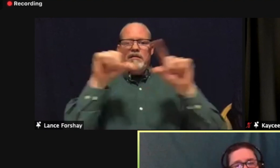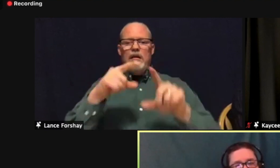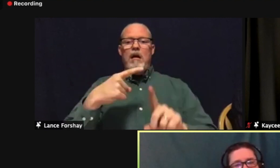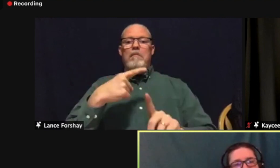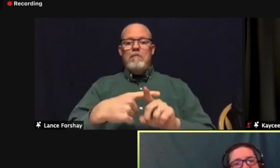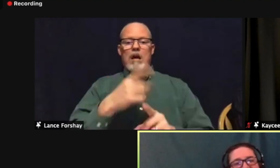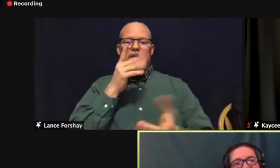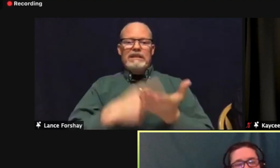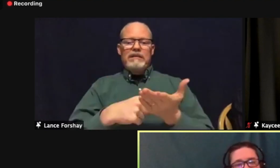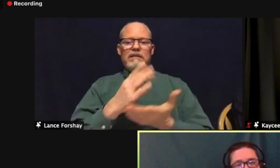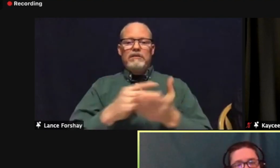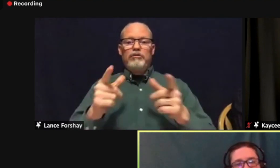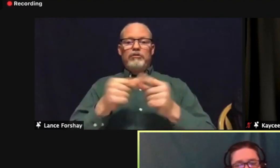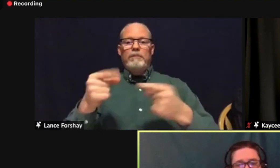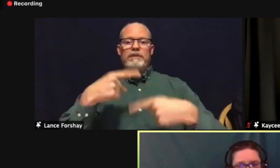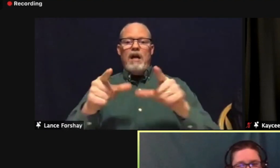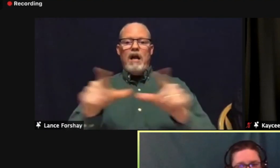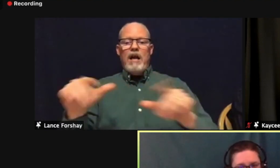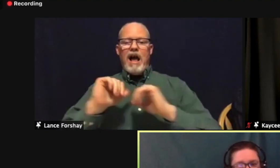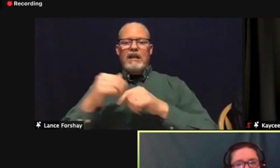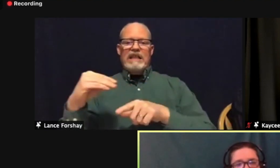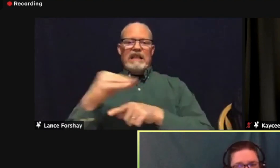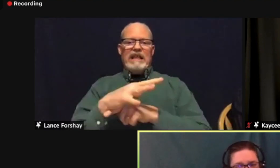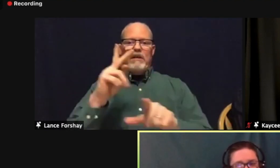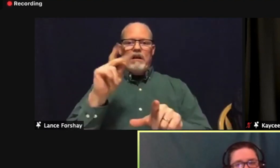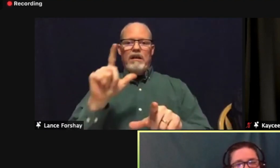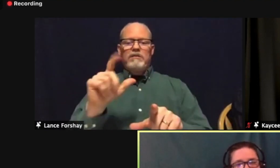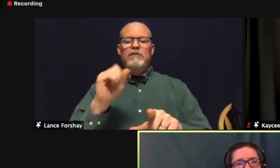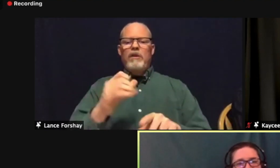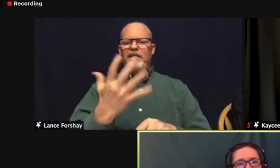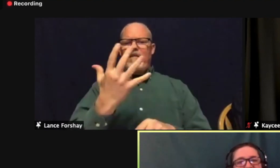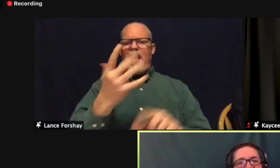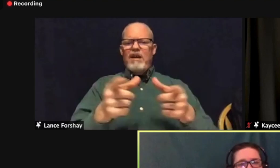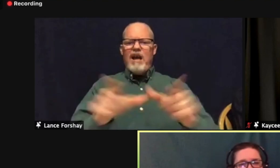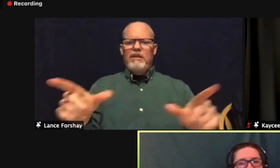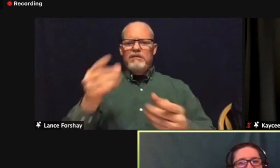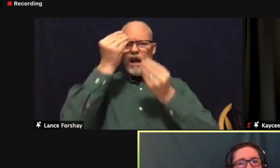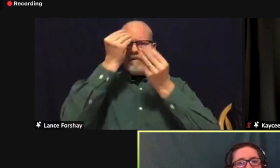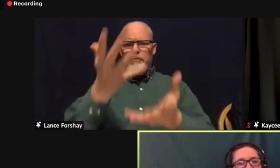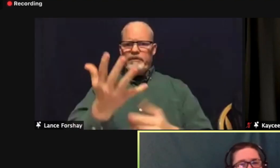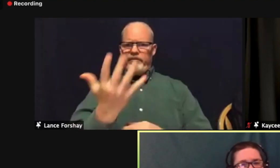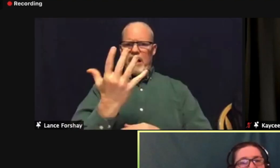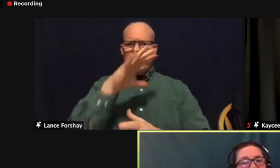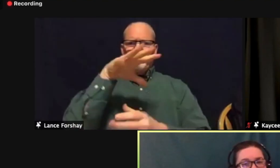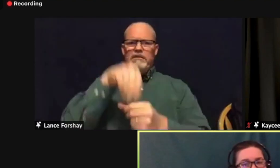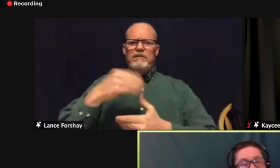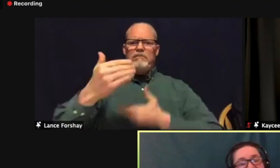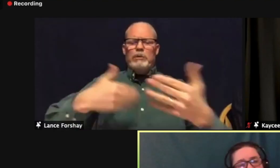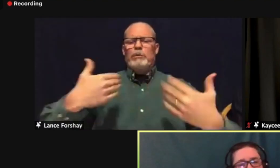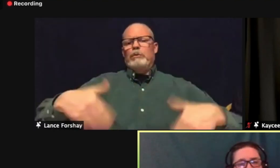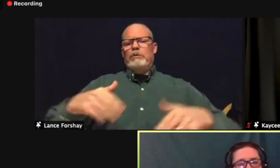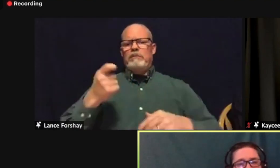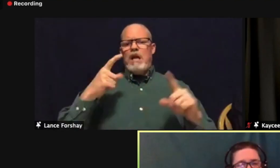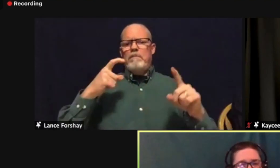language. And we will talk about some of the effects. He will talk about some of the effects on KSL. So it's pretty complicated to